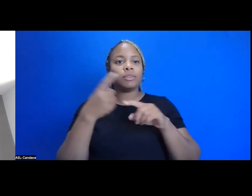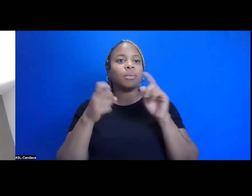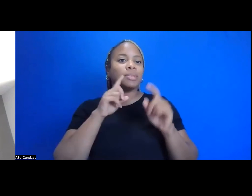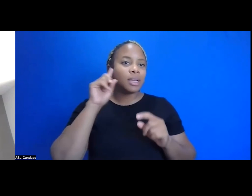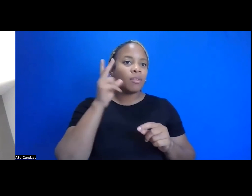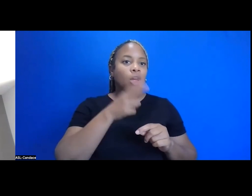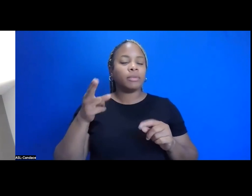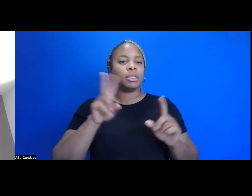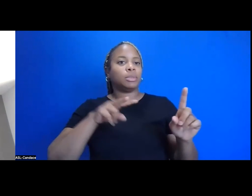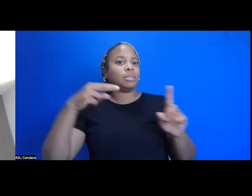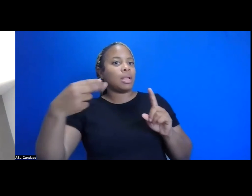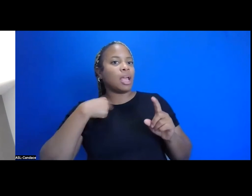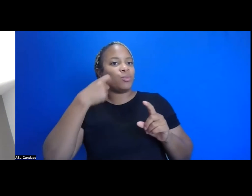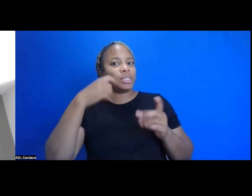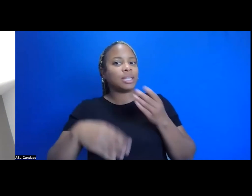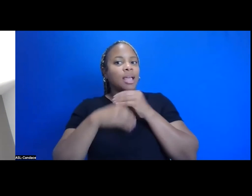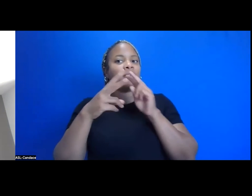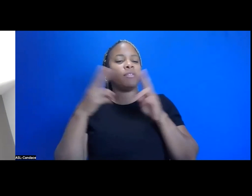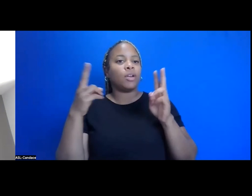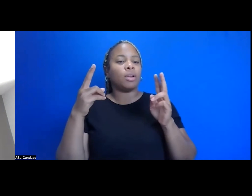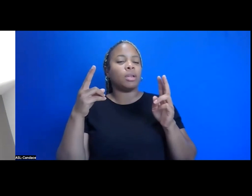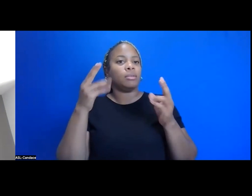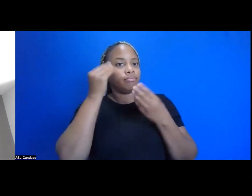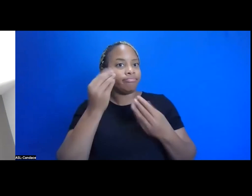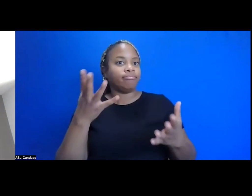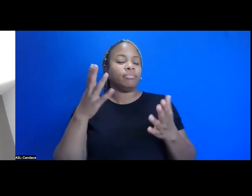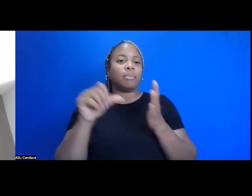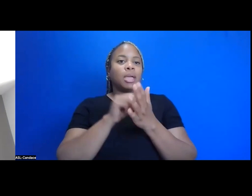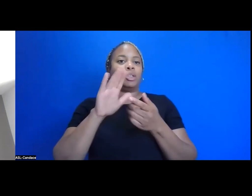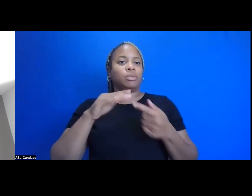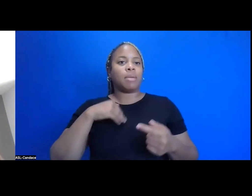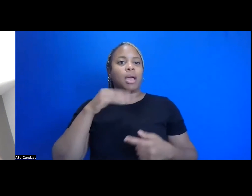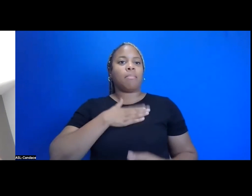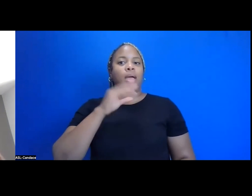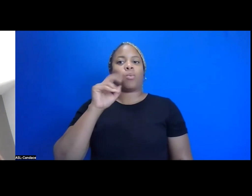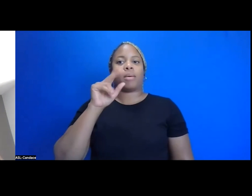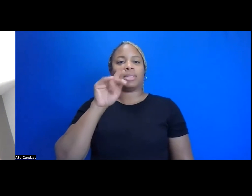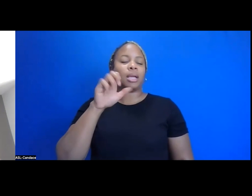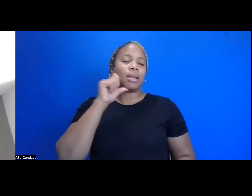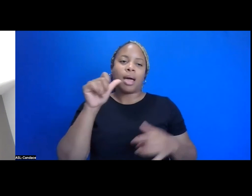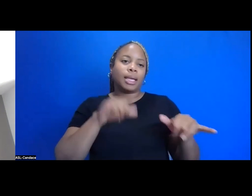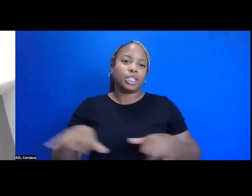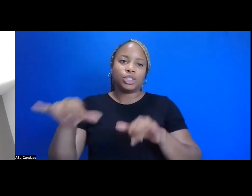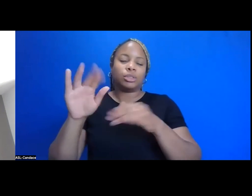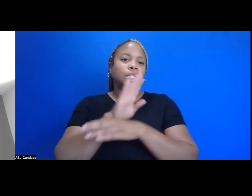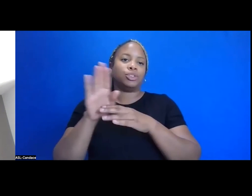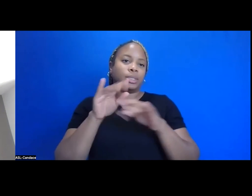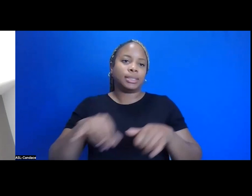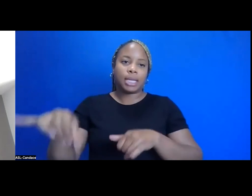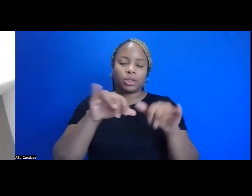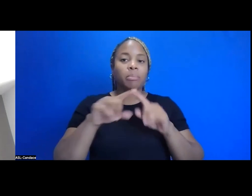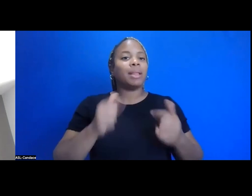of hearing perspective, I recently added a very informal page to my website, not industry standard by any means, but from